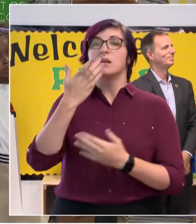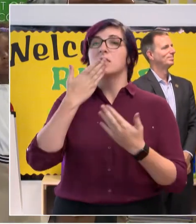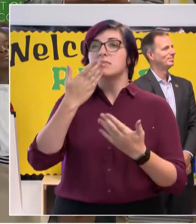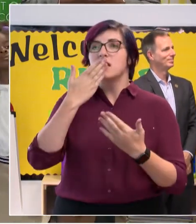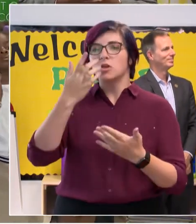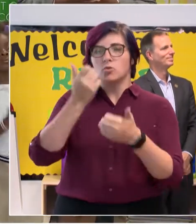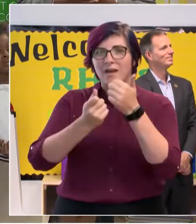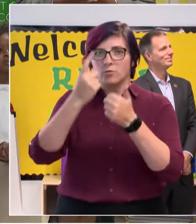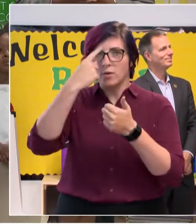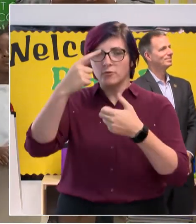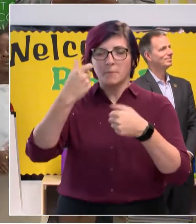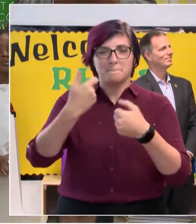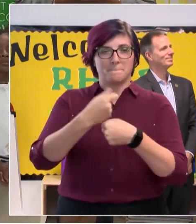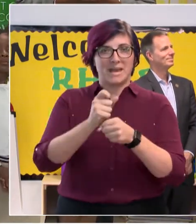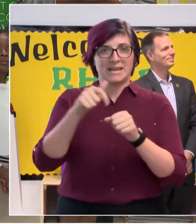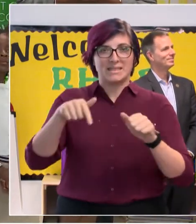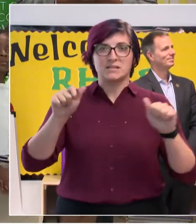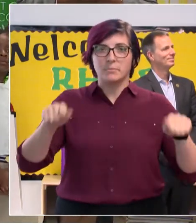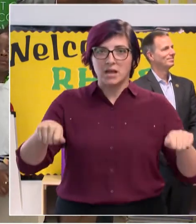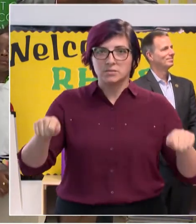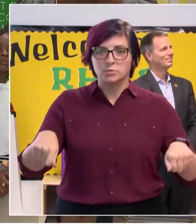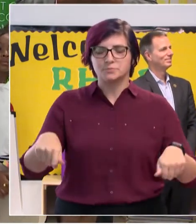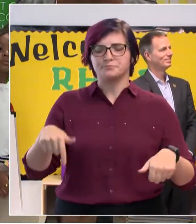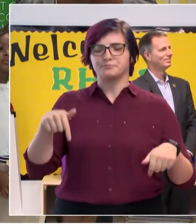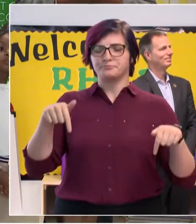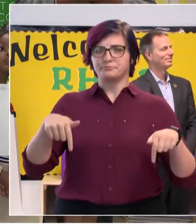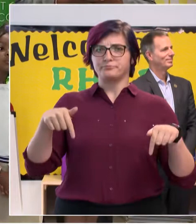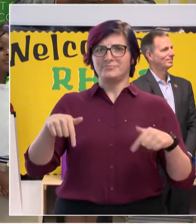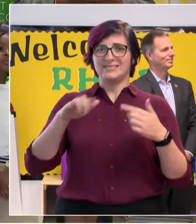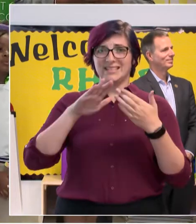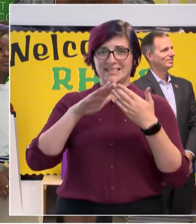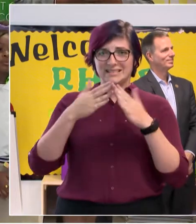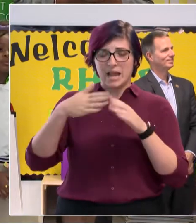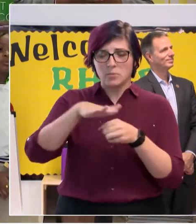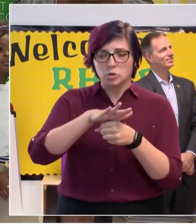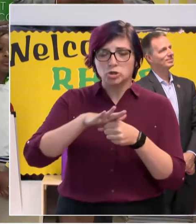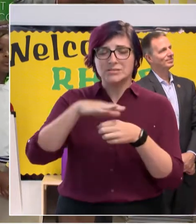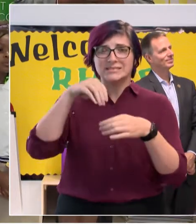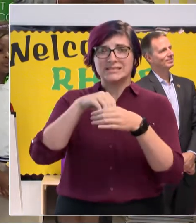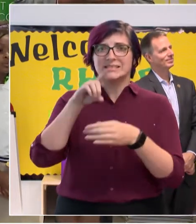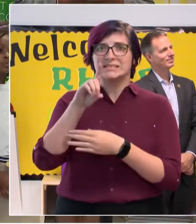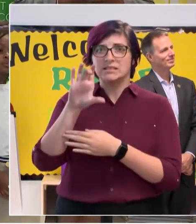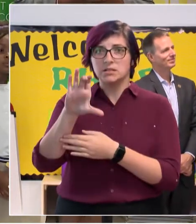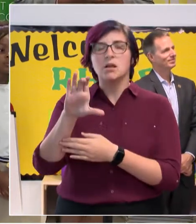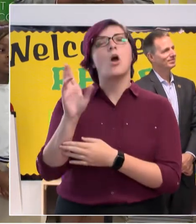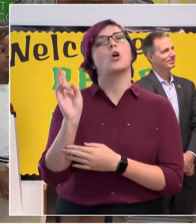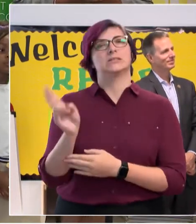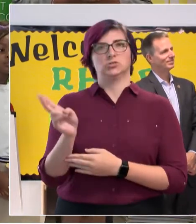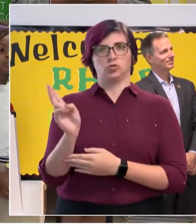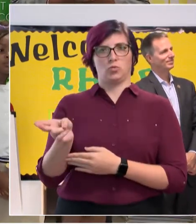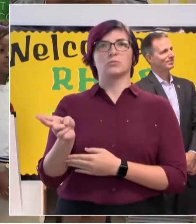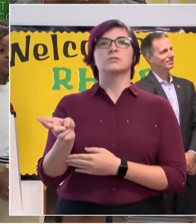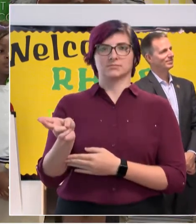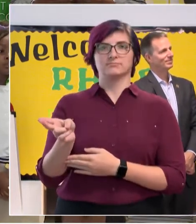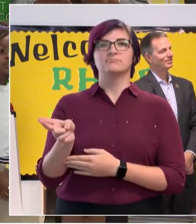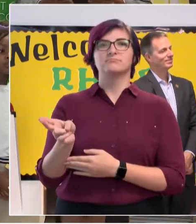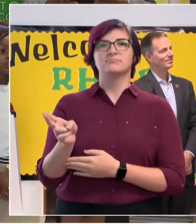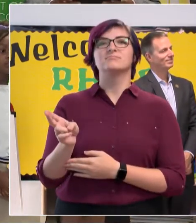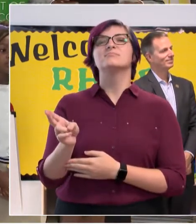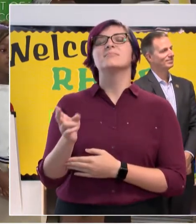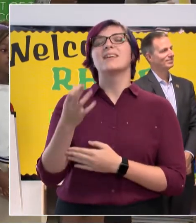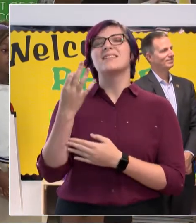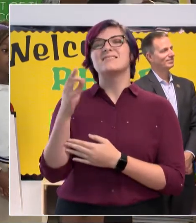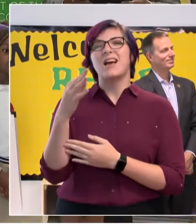may know, Randle Highlands is an historic neighborhood in the District of Columbia. In the early 1900s, a successful newspaper